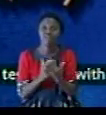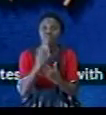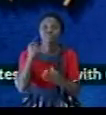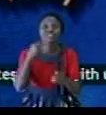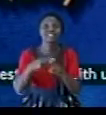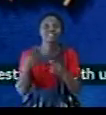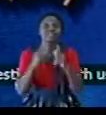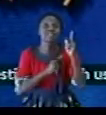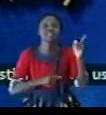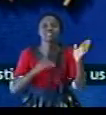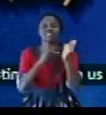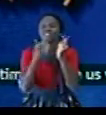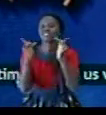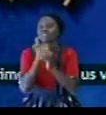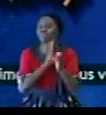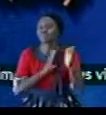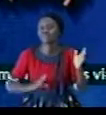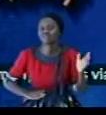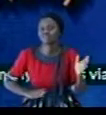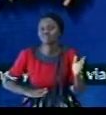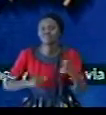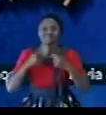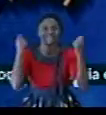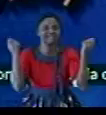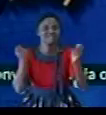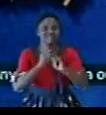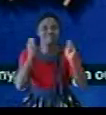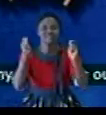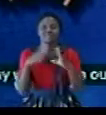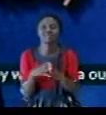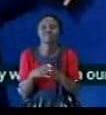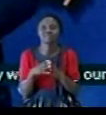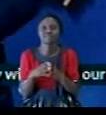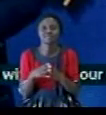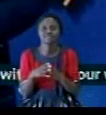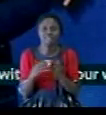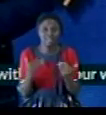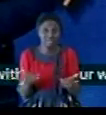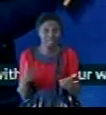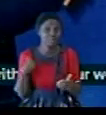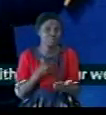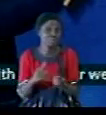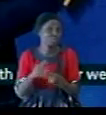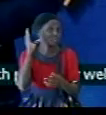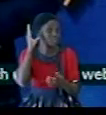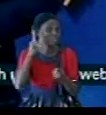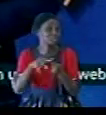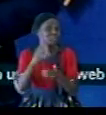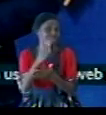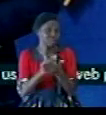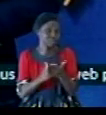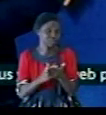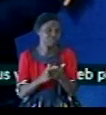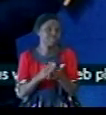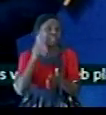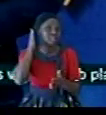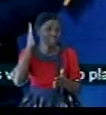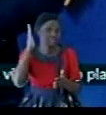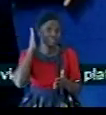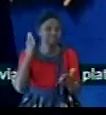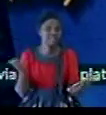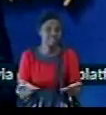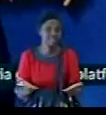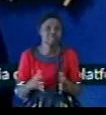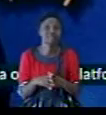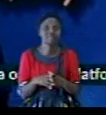Lord Jesus Christ. Now we want to listen to some testimonies here from the Alpha location in this place. And